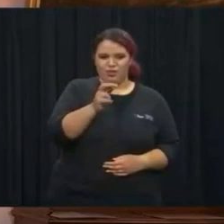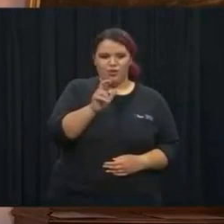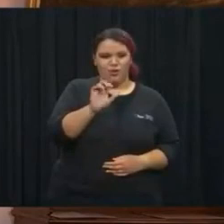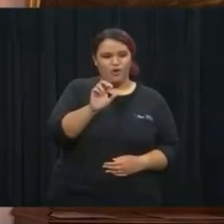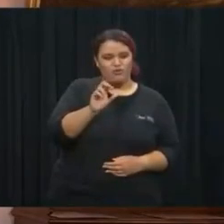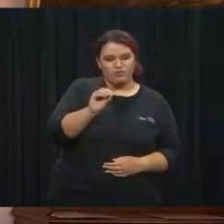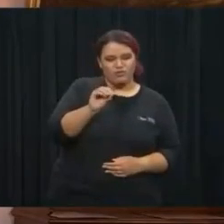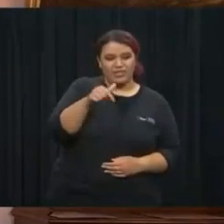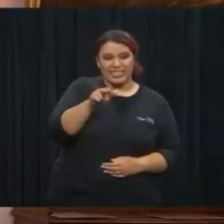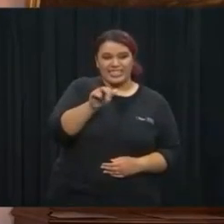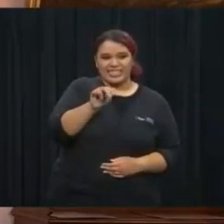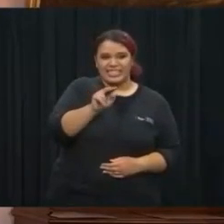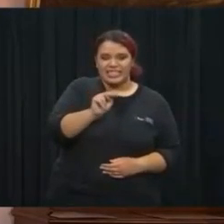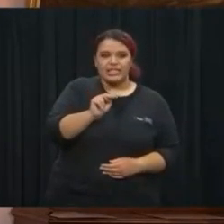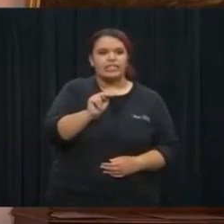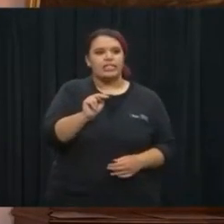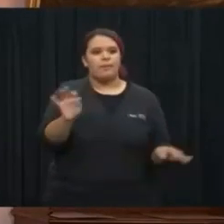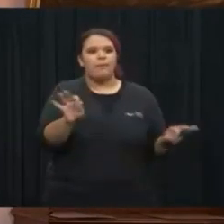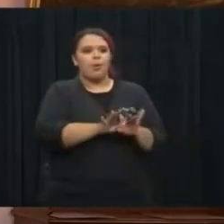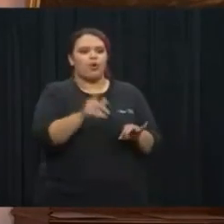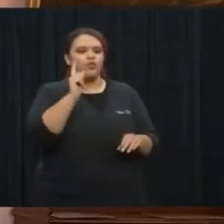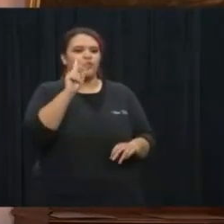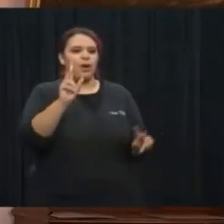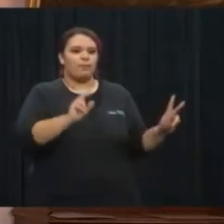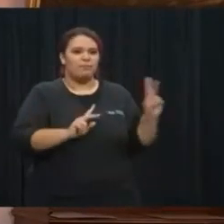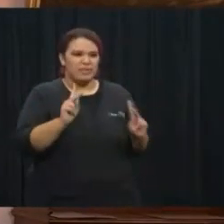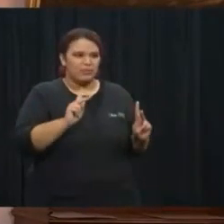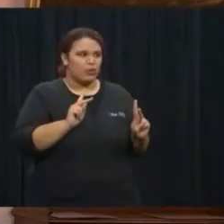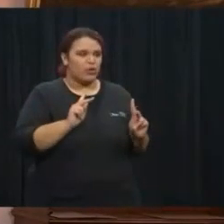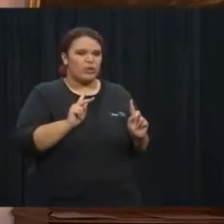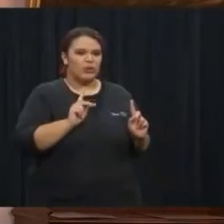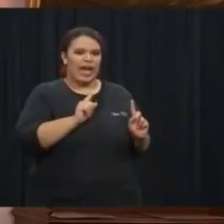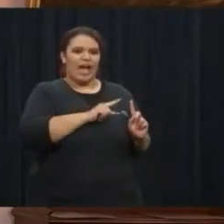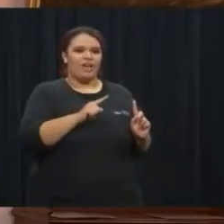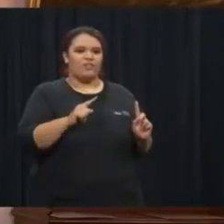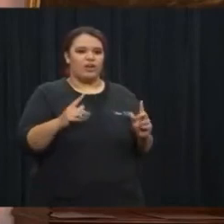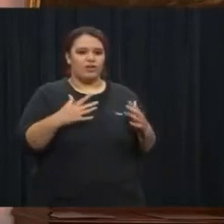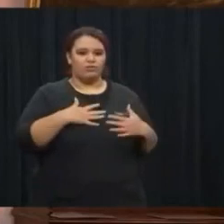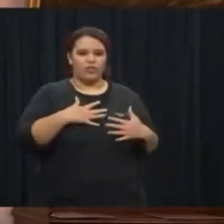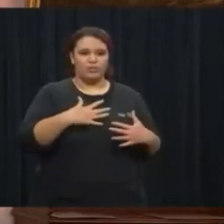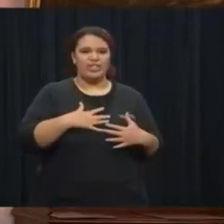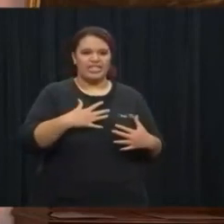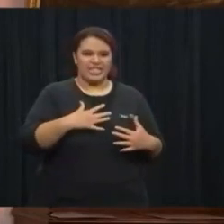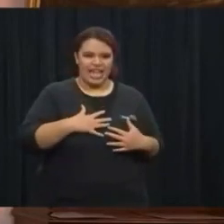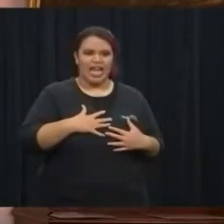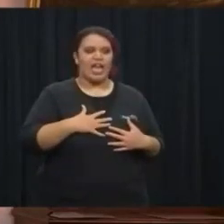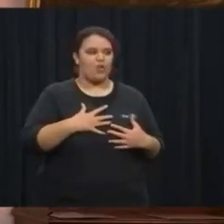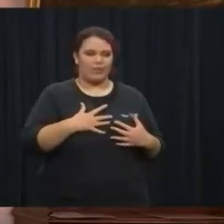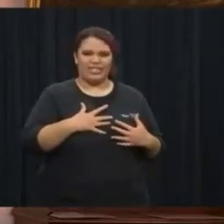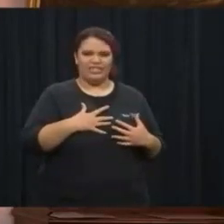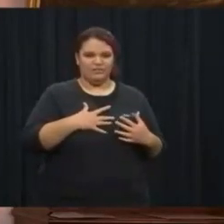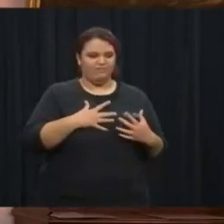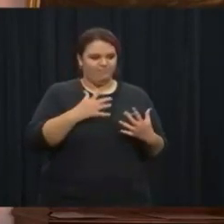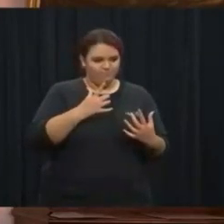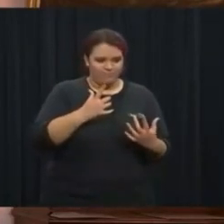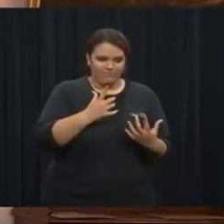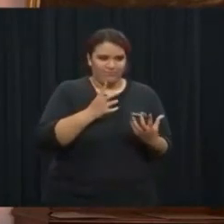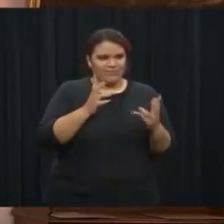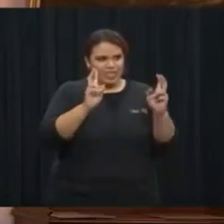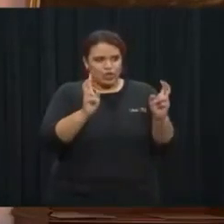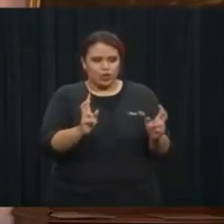really engaged. And there has to be a sense of urgency, and there has to be a sense of understanding the gravity of this. We're playing for